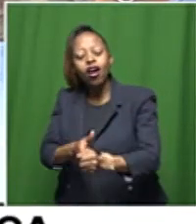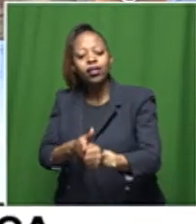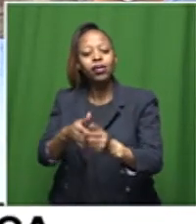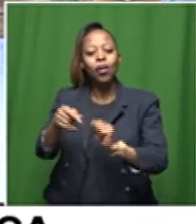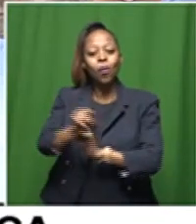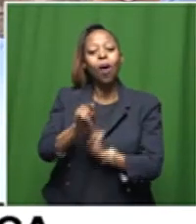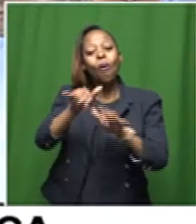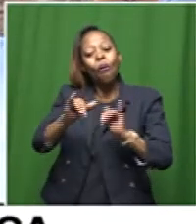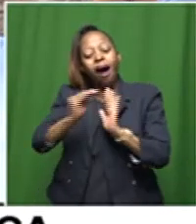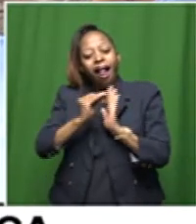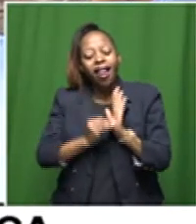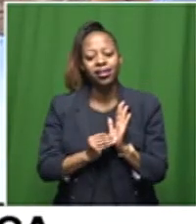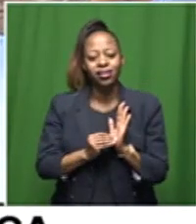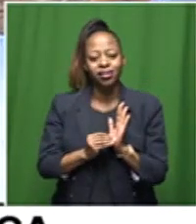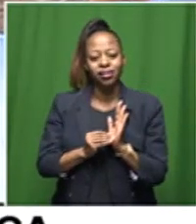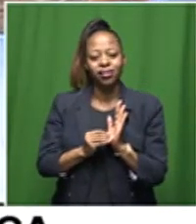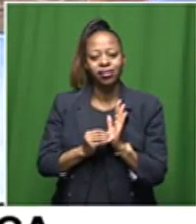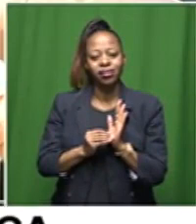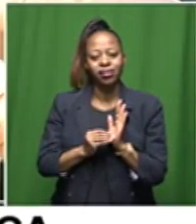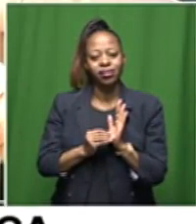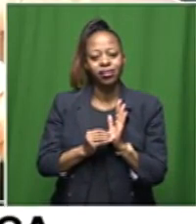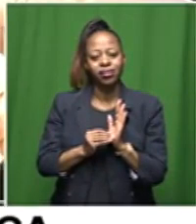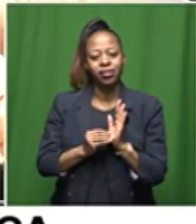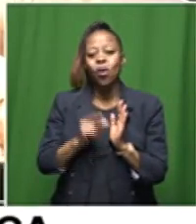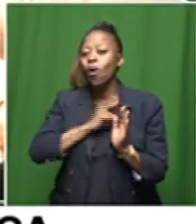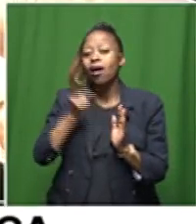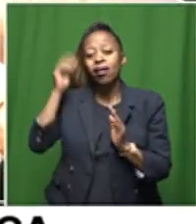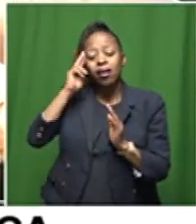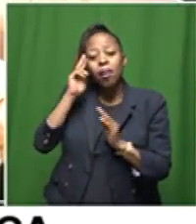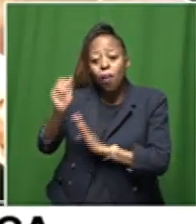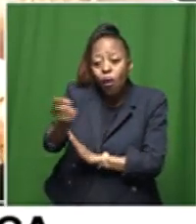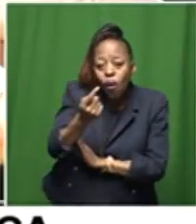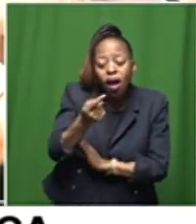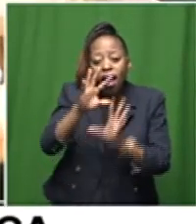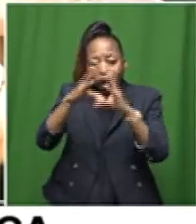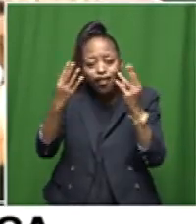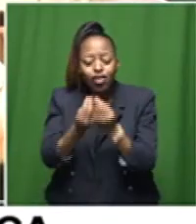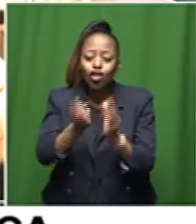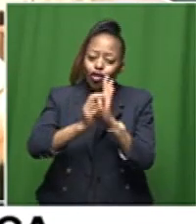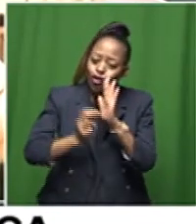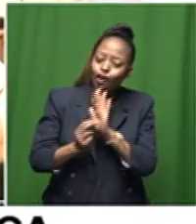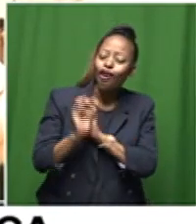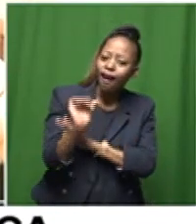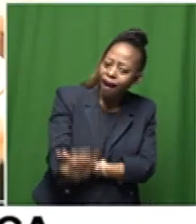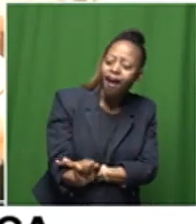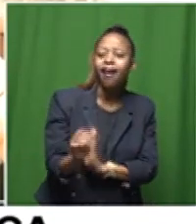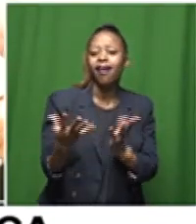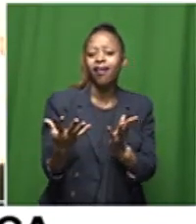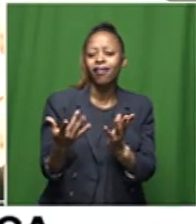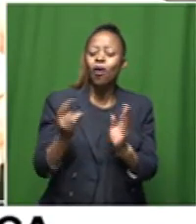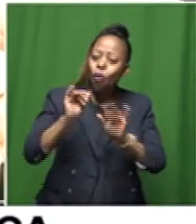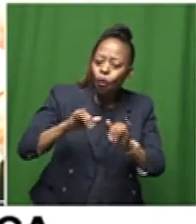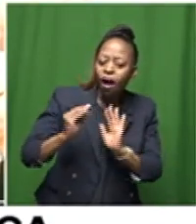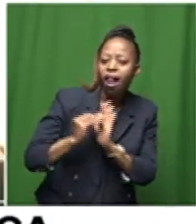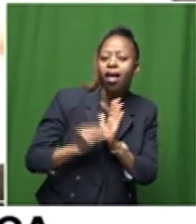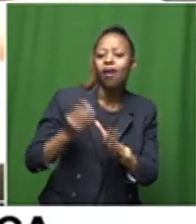current waiting list. There's no discipline that doesn't have its own waiting list. We work based on that waiting list